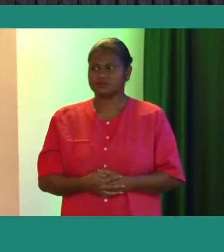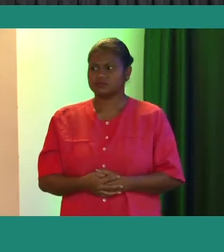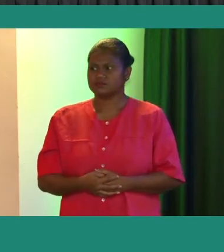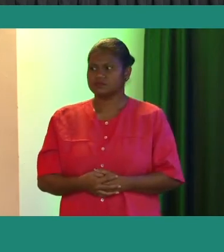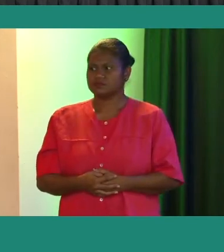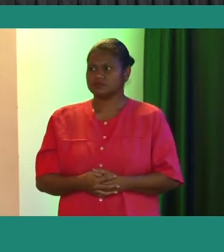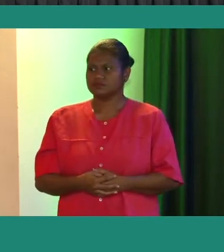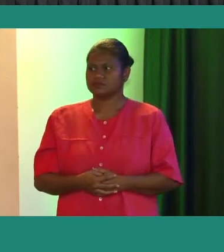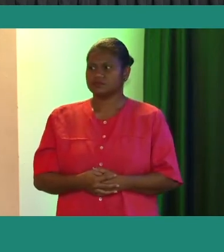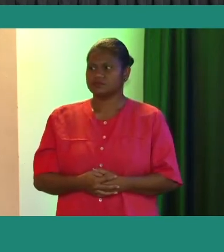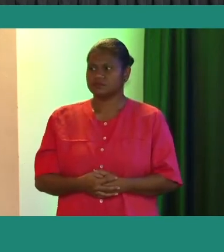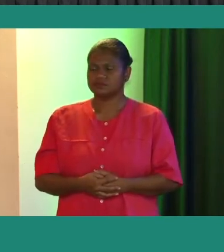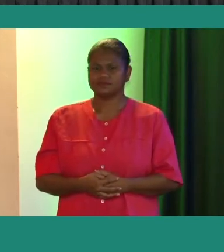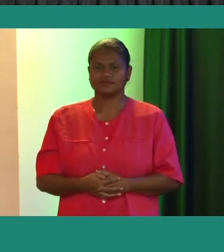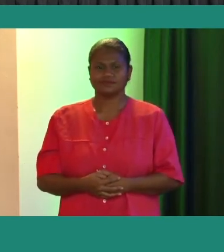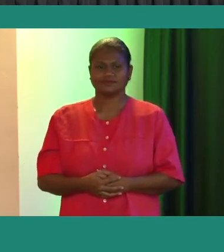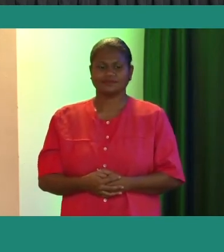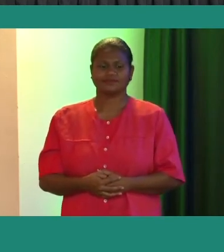from